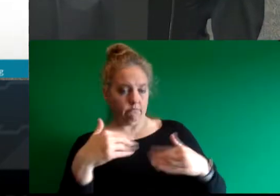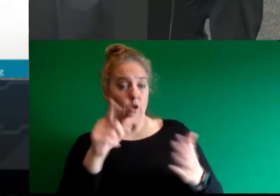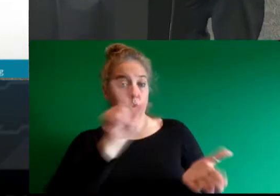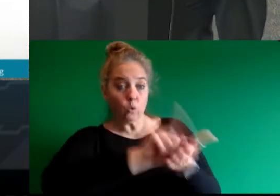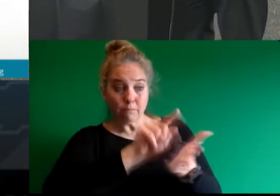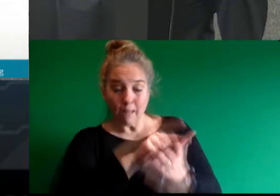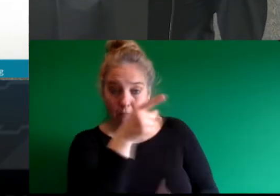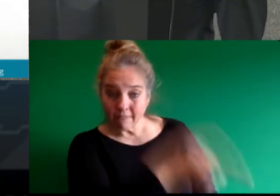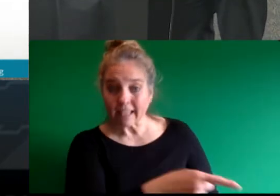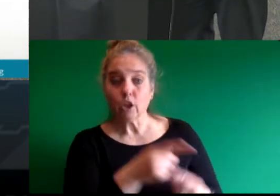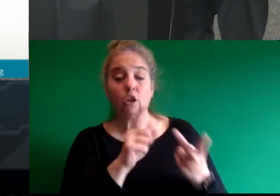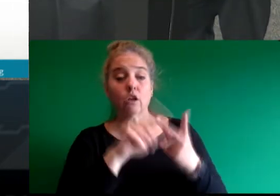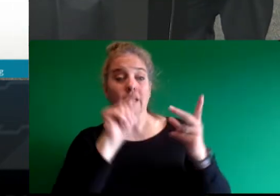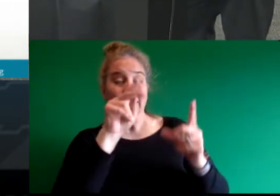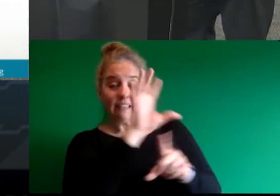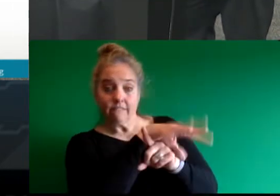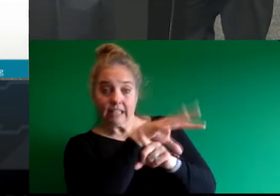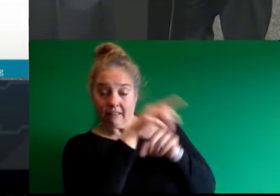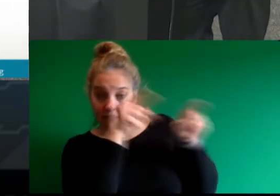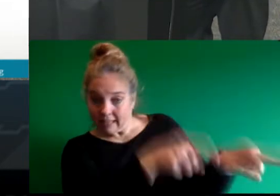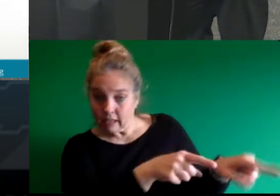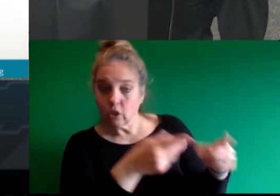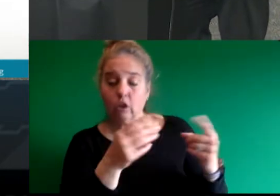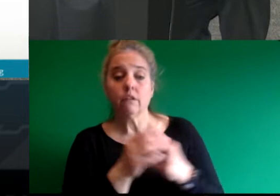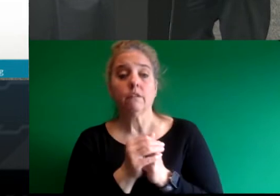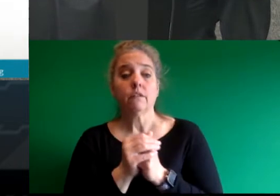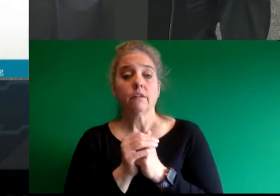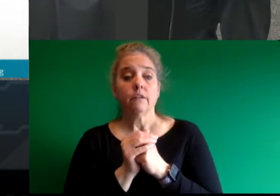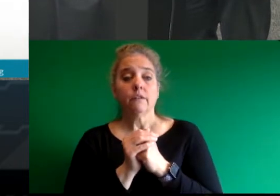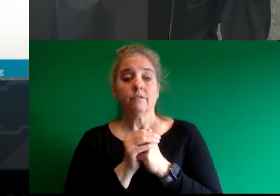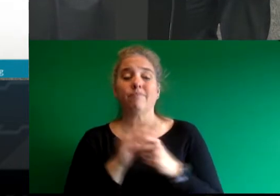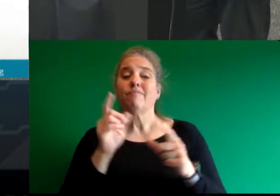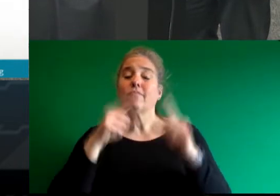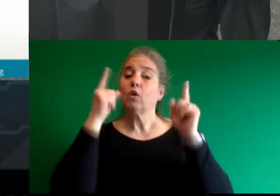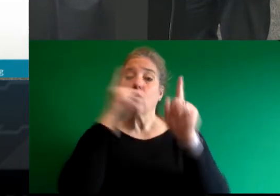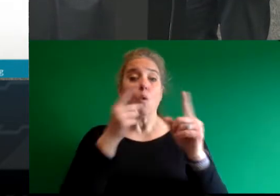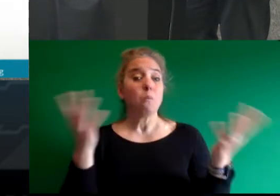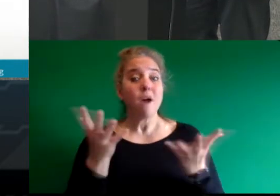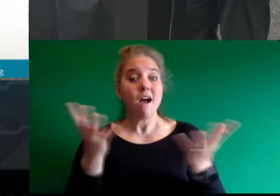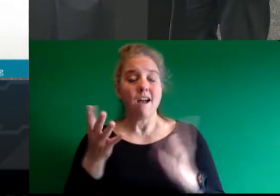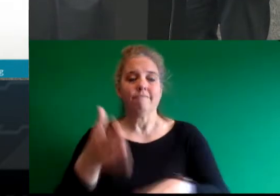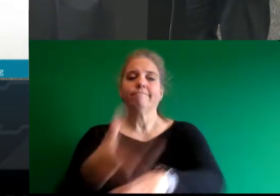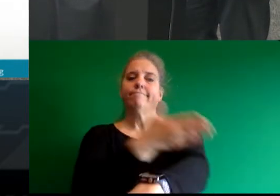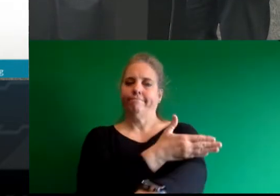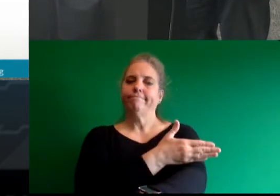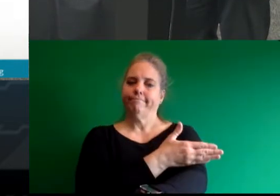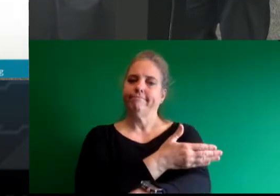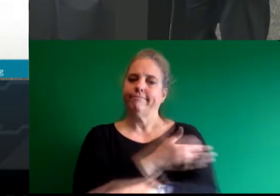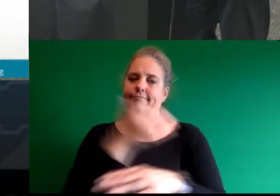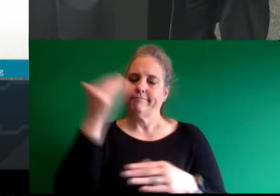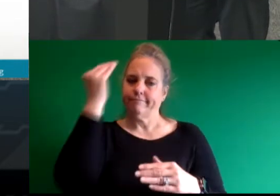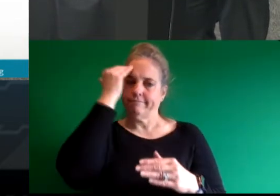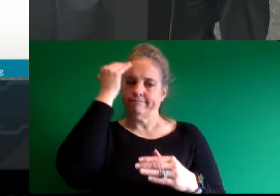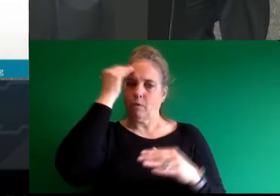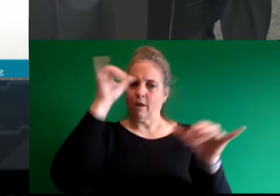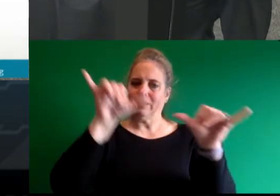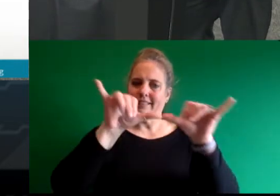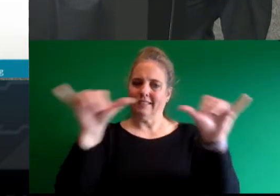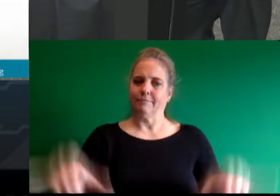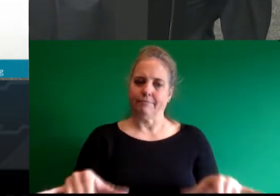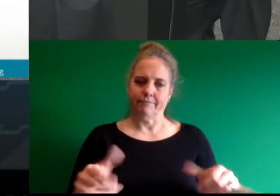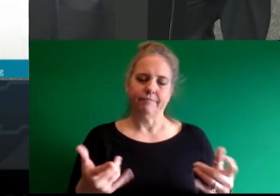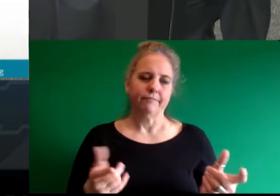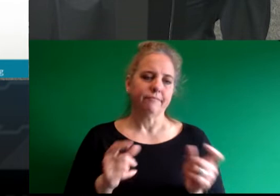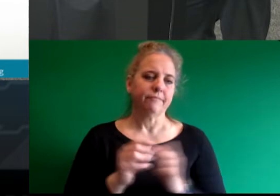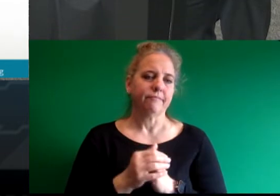that's part of that increased awareness that we can all contribute and all learn a lot from each other as well